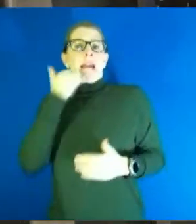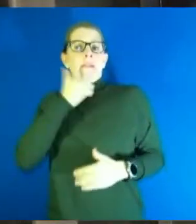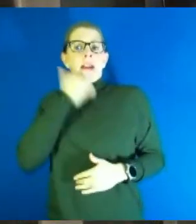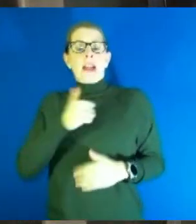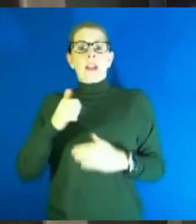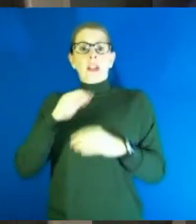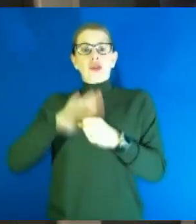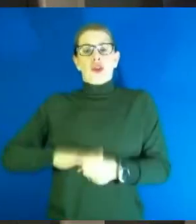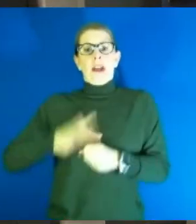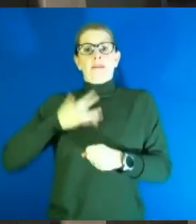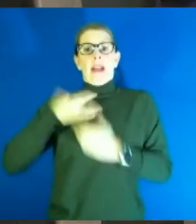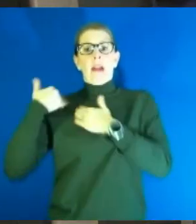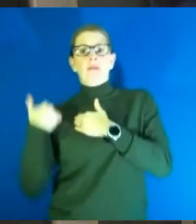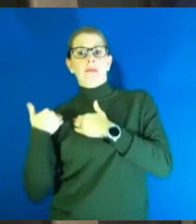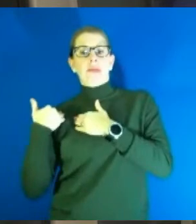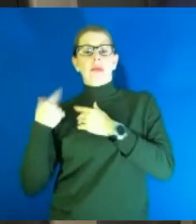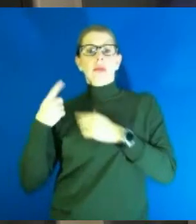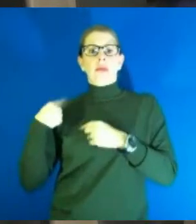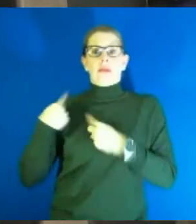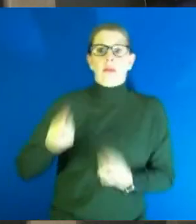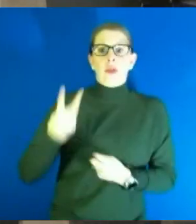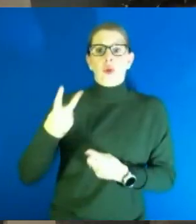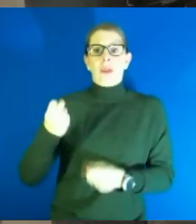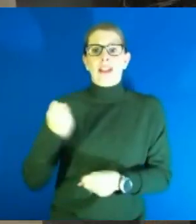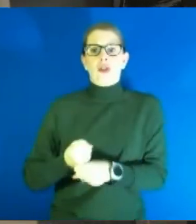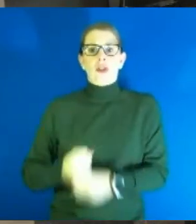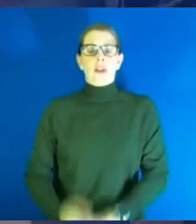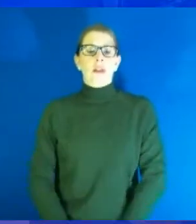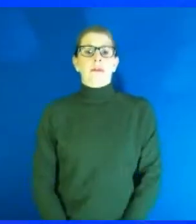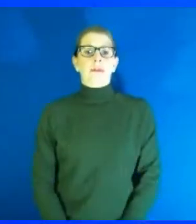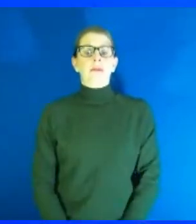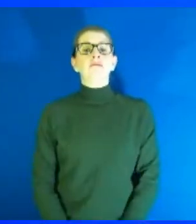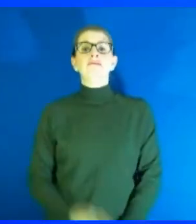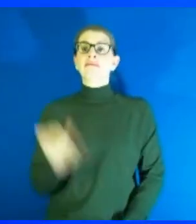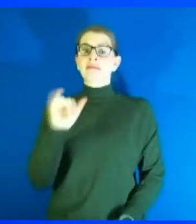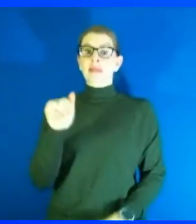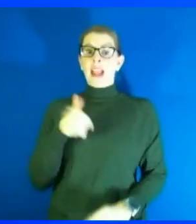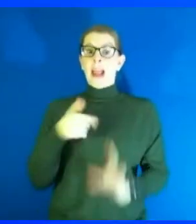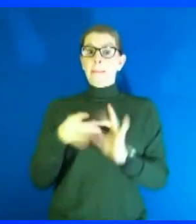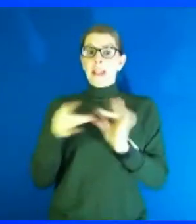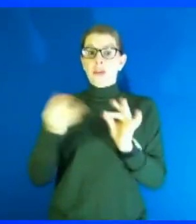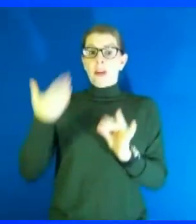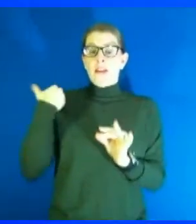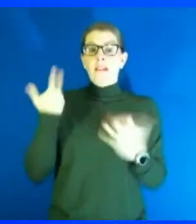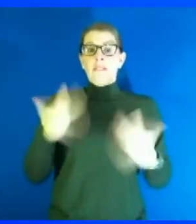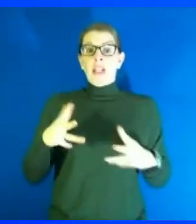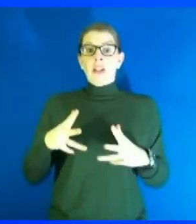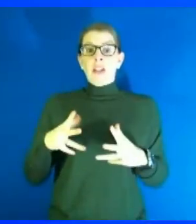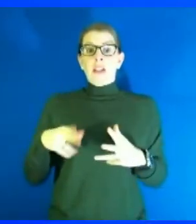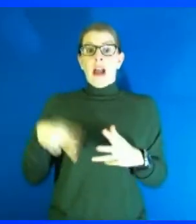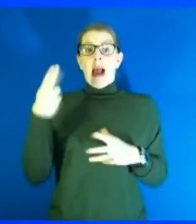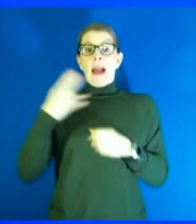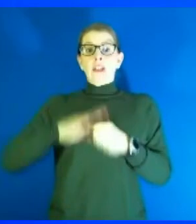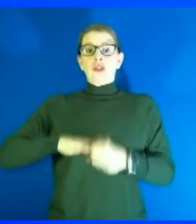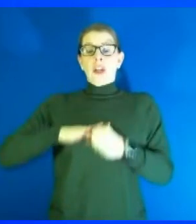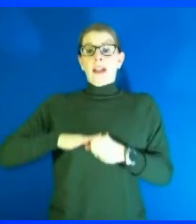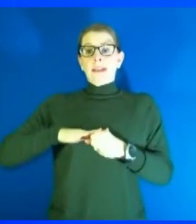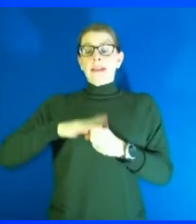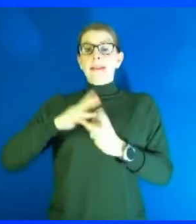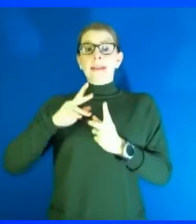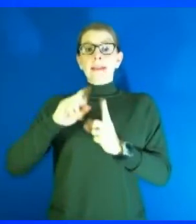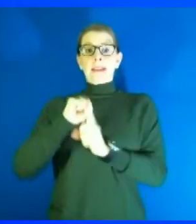you long term, 2 years in? So, like I've said before, it's already a very high stress situation. We have very critical